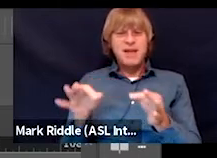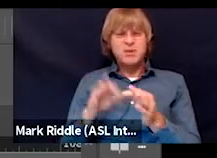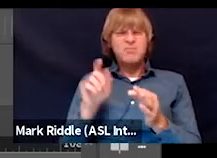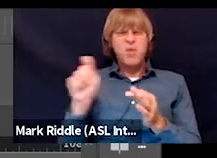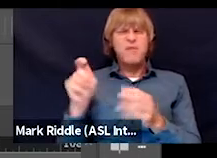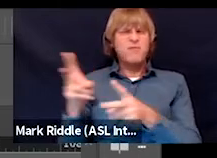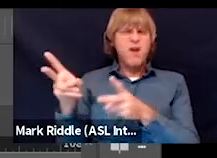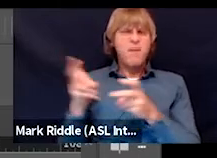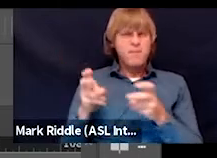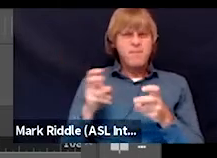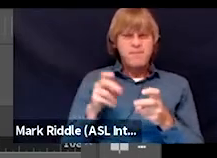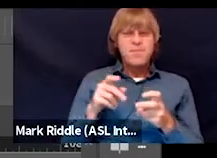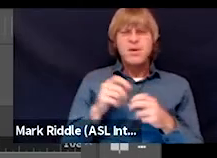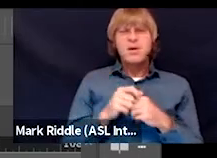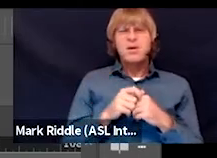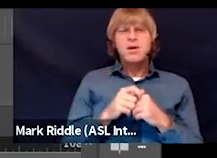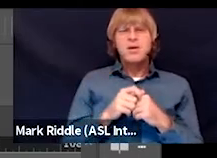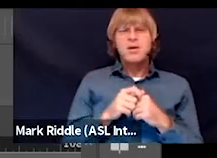are from.